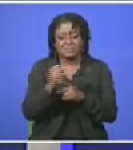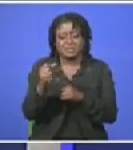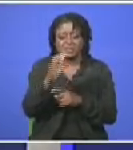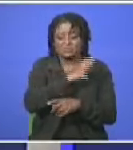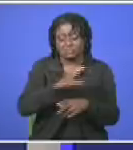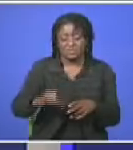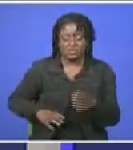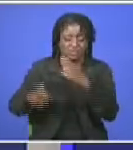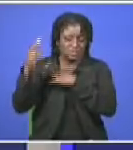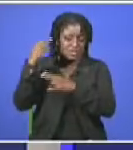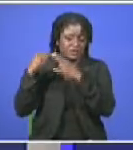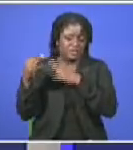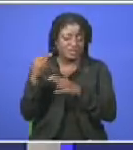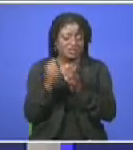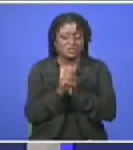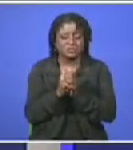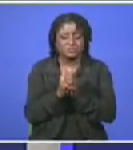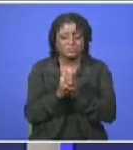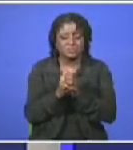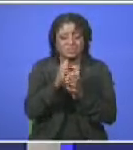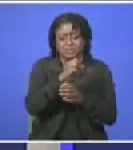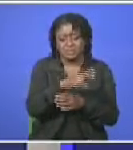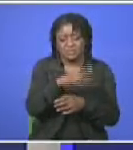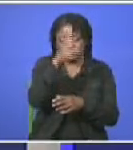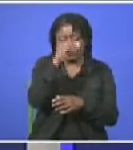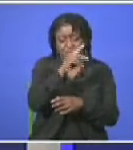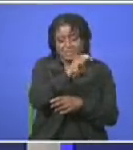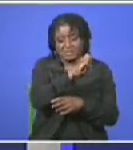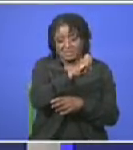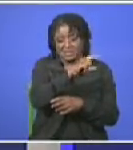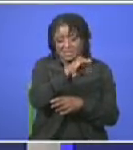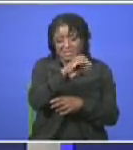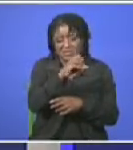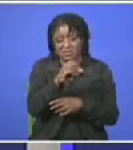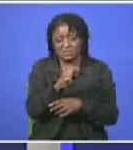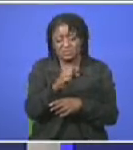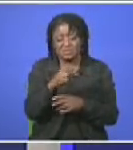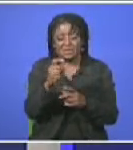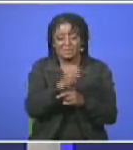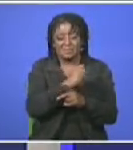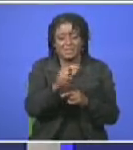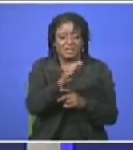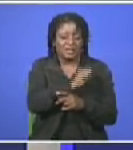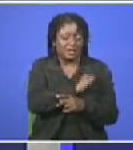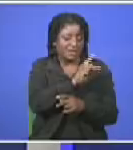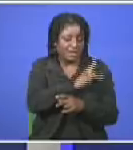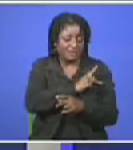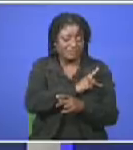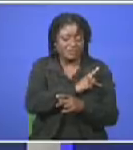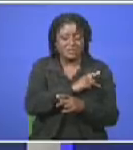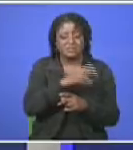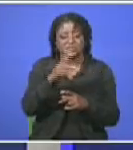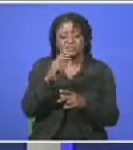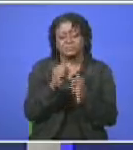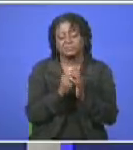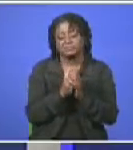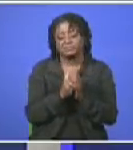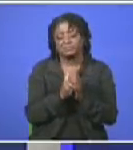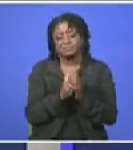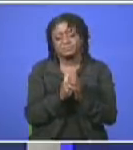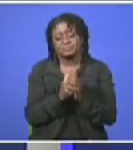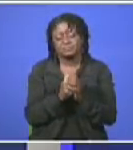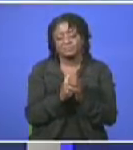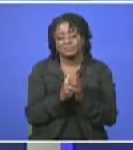17-19 and 16-14. As for the senior boys, Telios winning over Capron 25-18 and